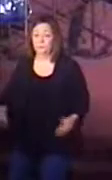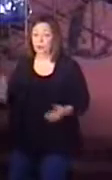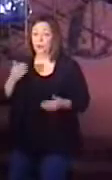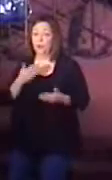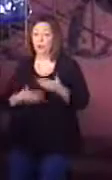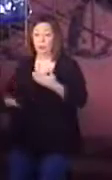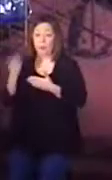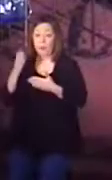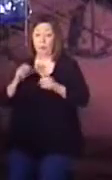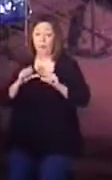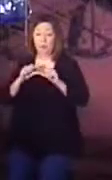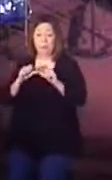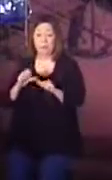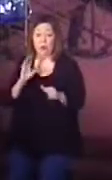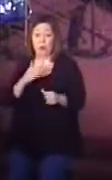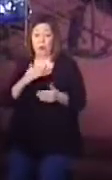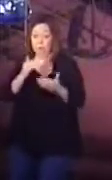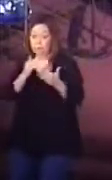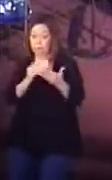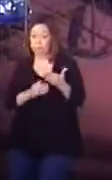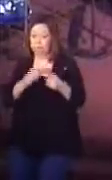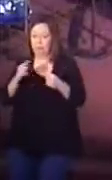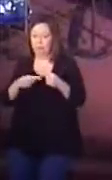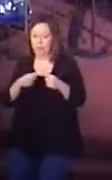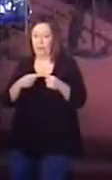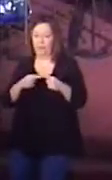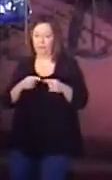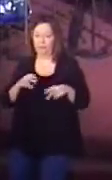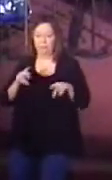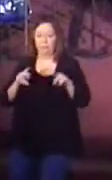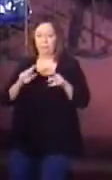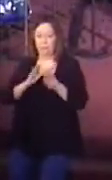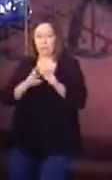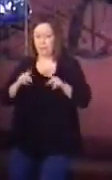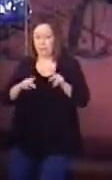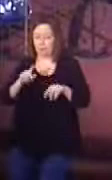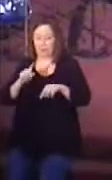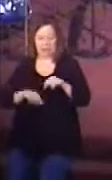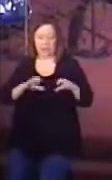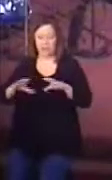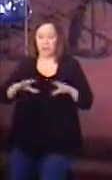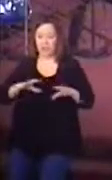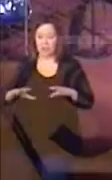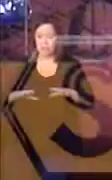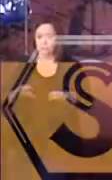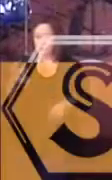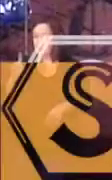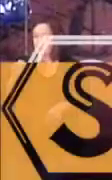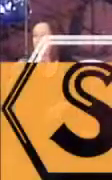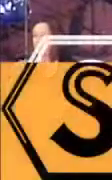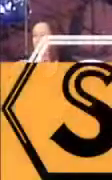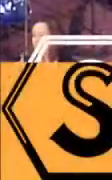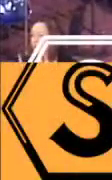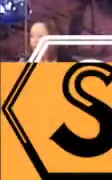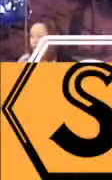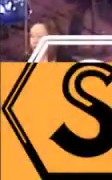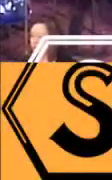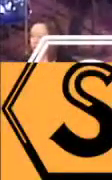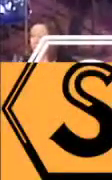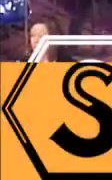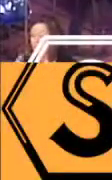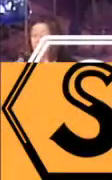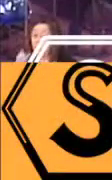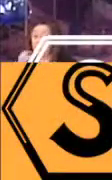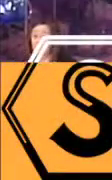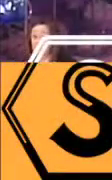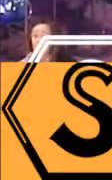Well, good morning. We are continuing our series about being an unshakable people. And so if you'll turn your Bibles to Daniel chapter 6, that's where we're going to be. Or if you're